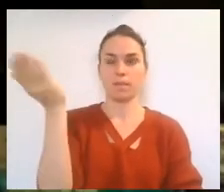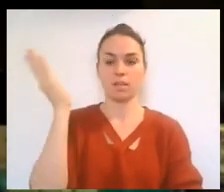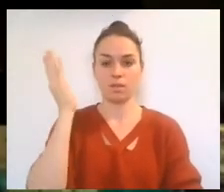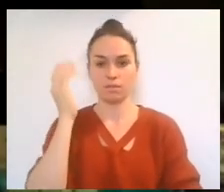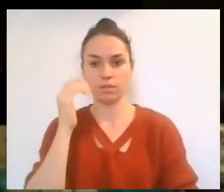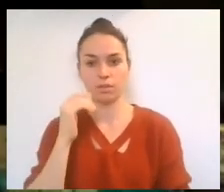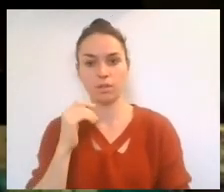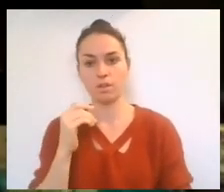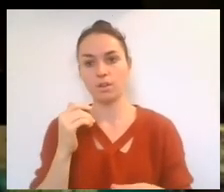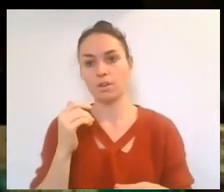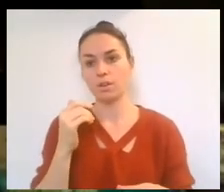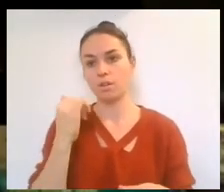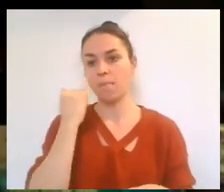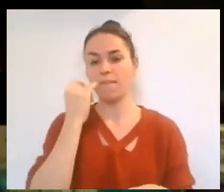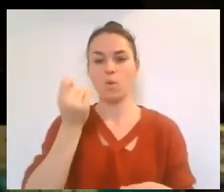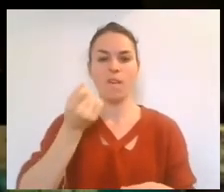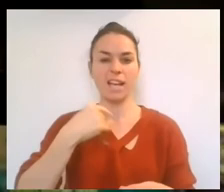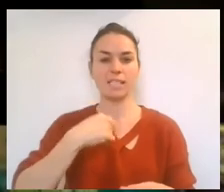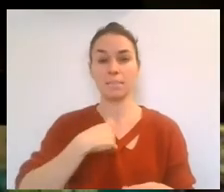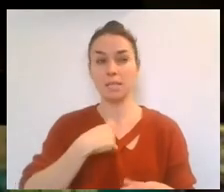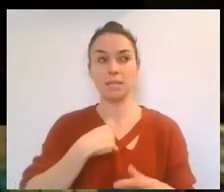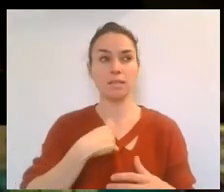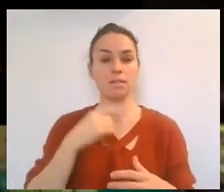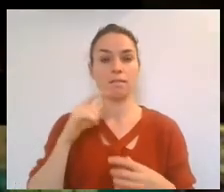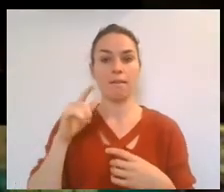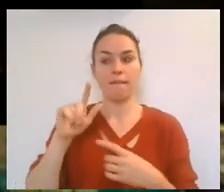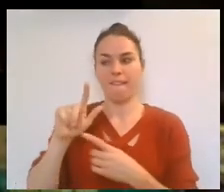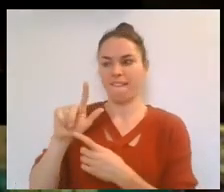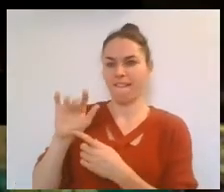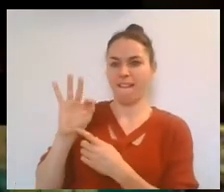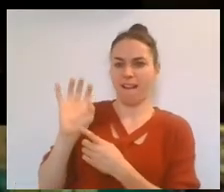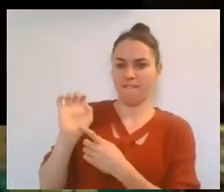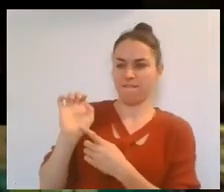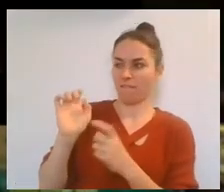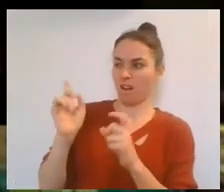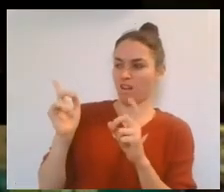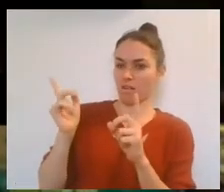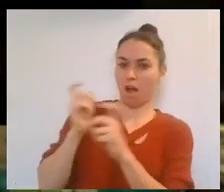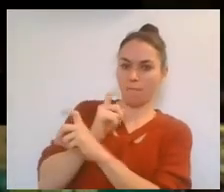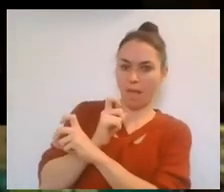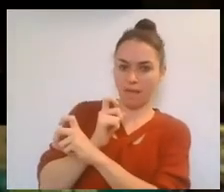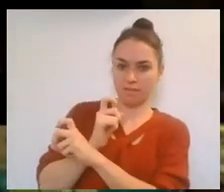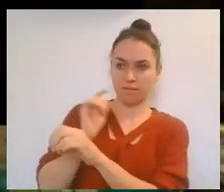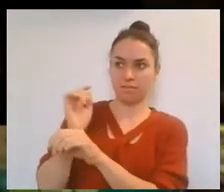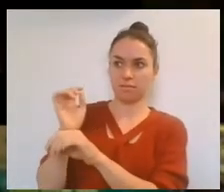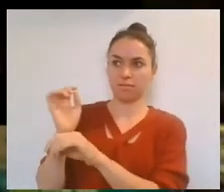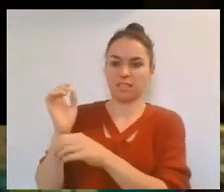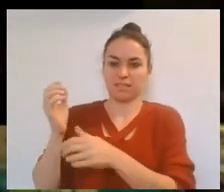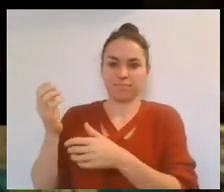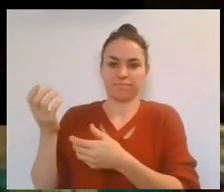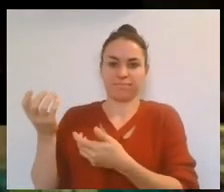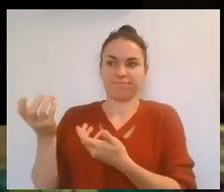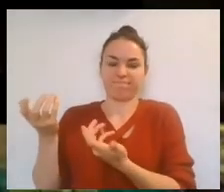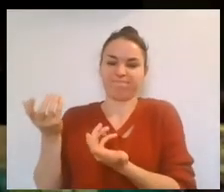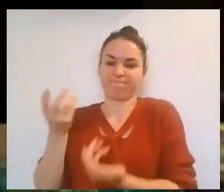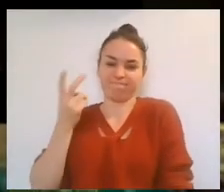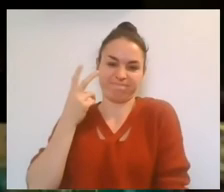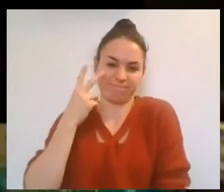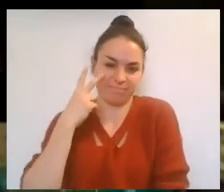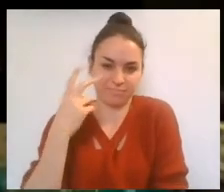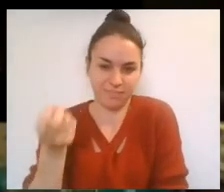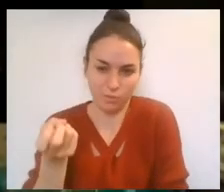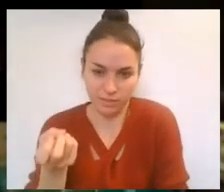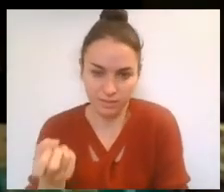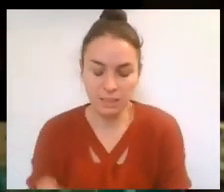it exists in any complex form, I would have doubts about that. So let me